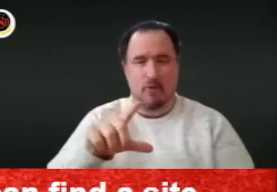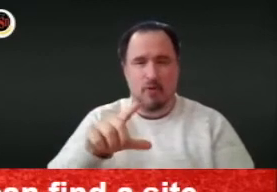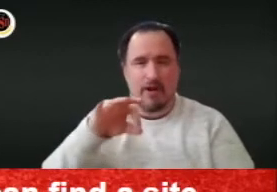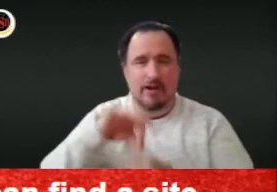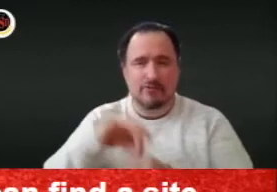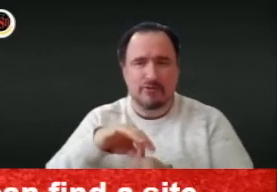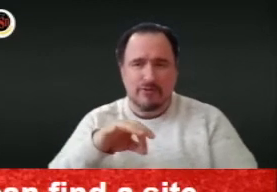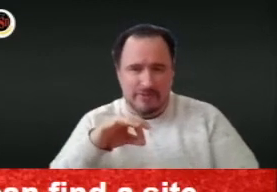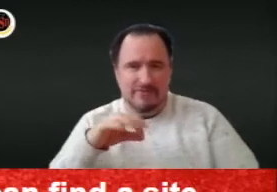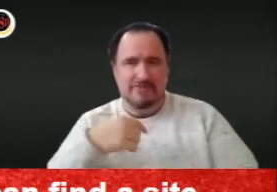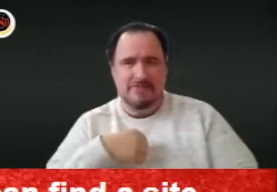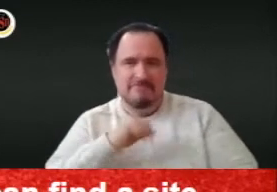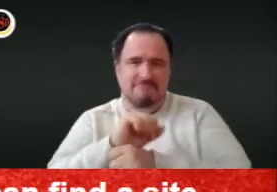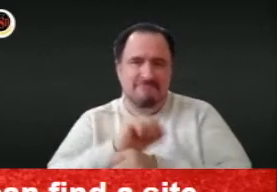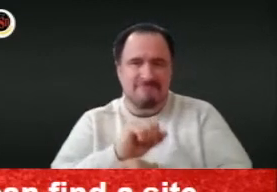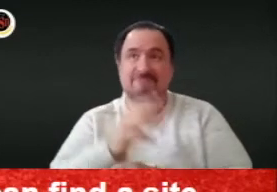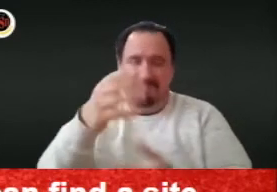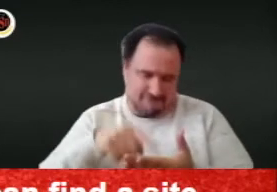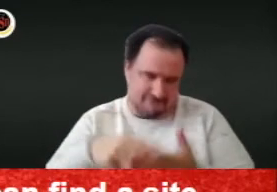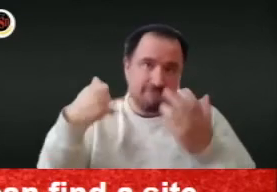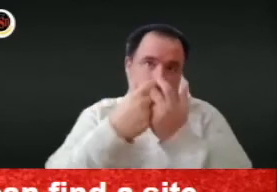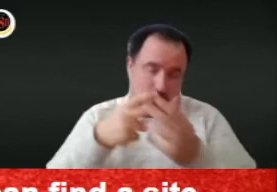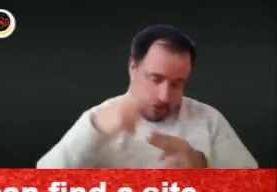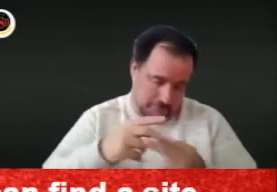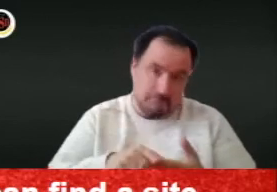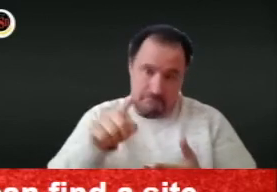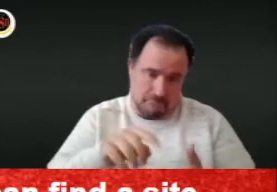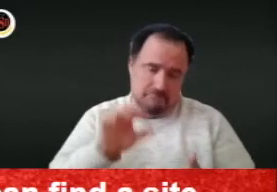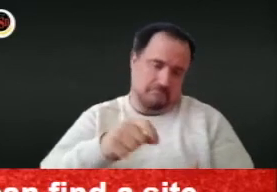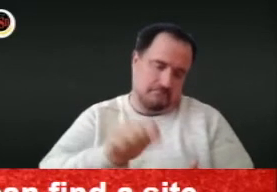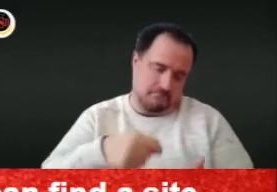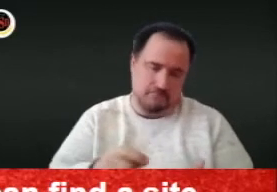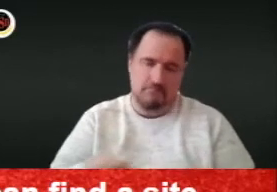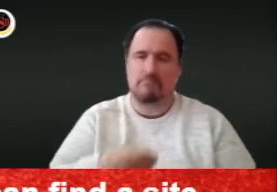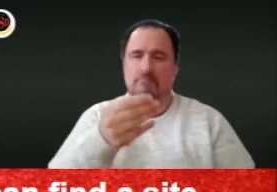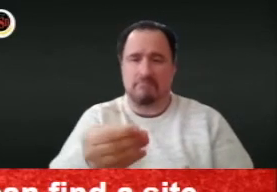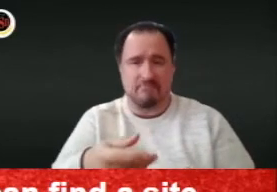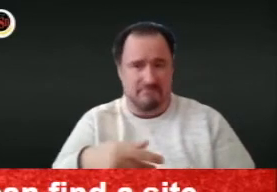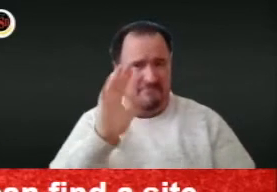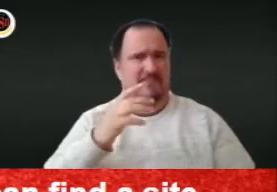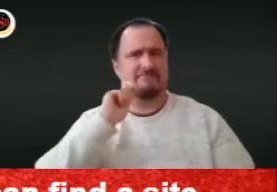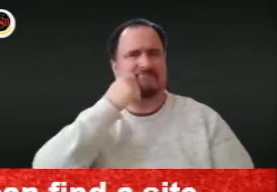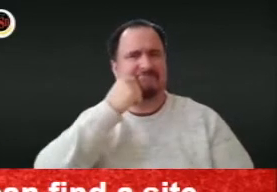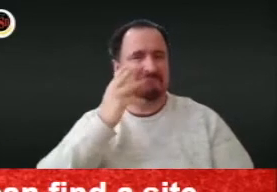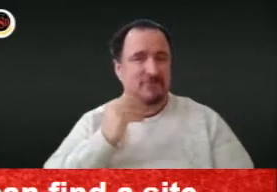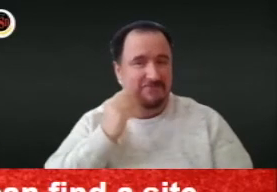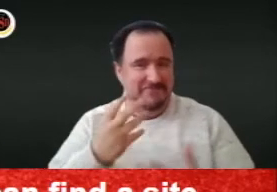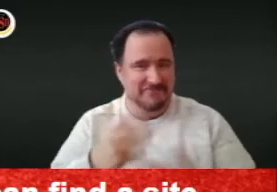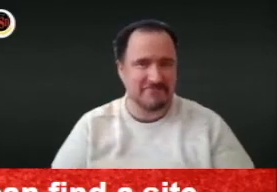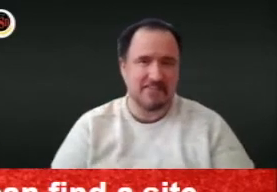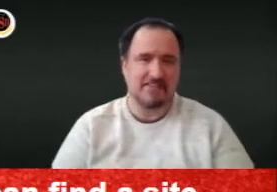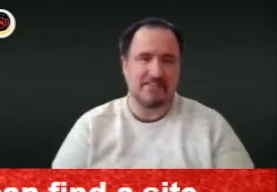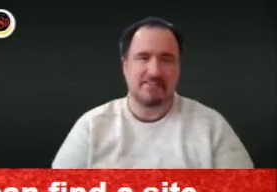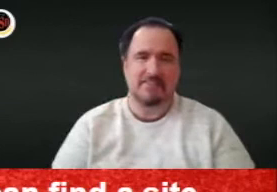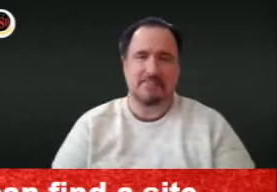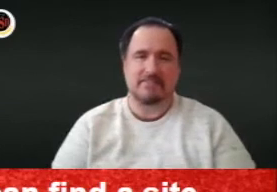And then you can experience working at the polls, and you have to match the name to the license and make sure everyone's who they say they are. It's